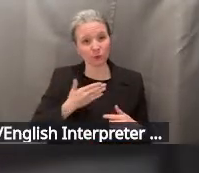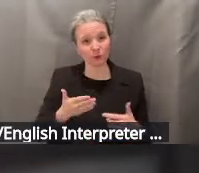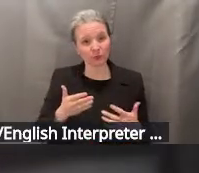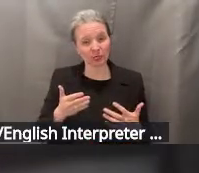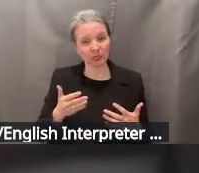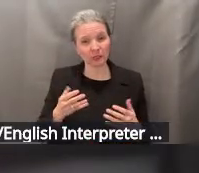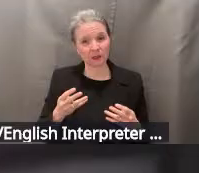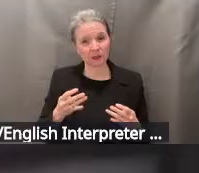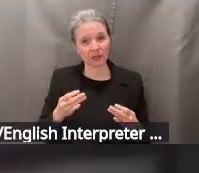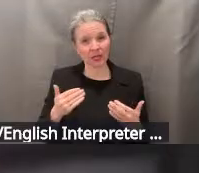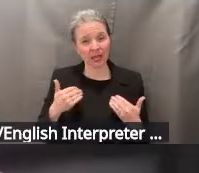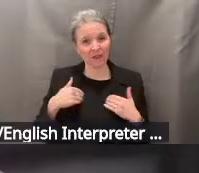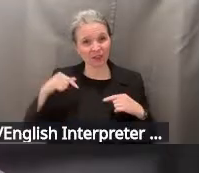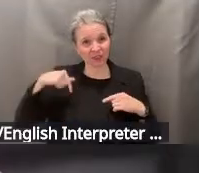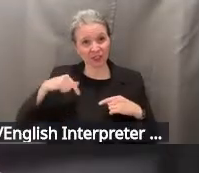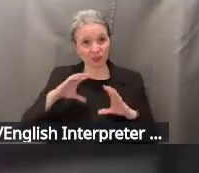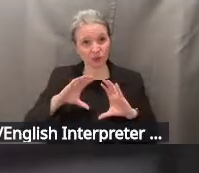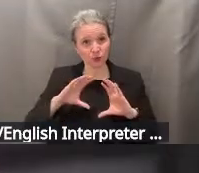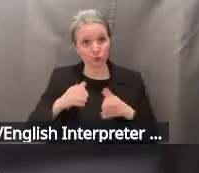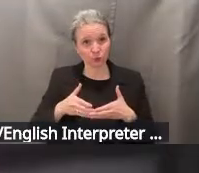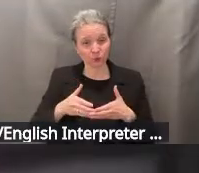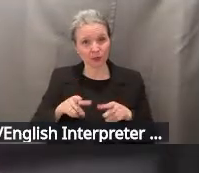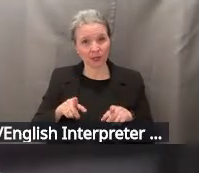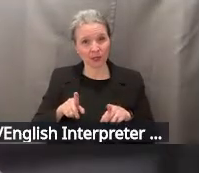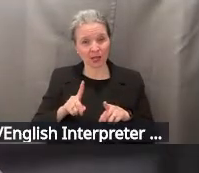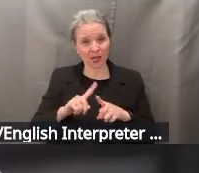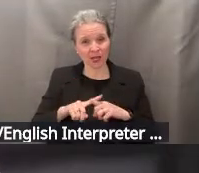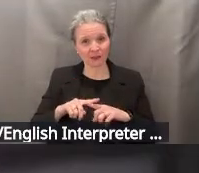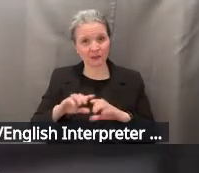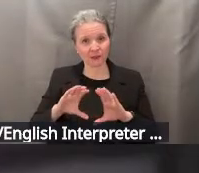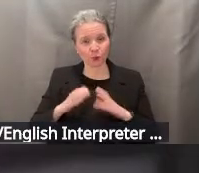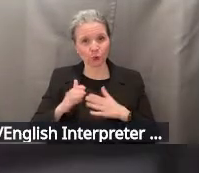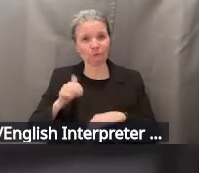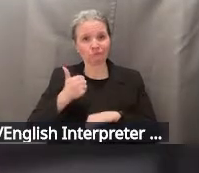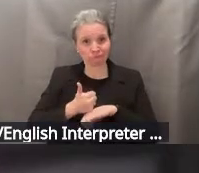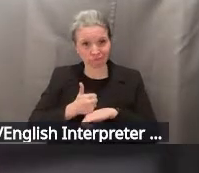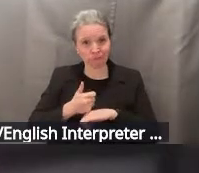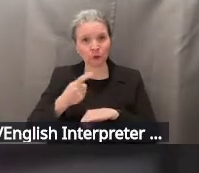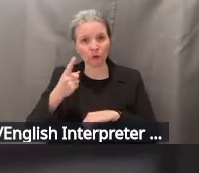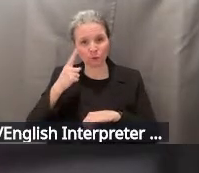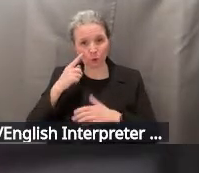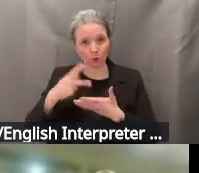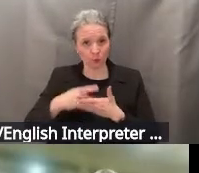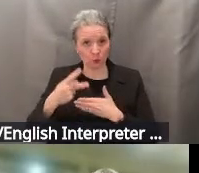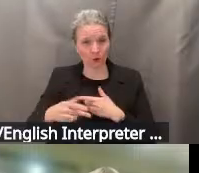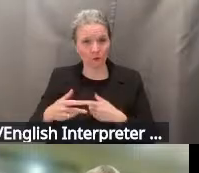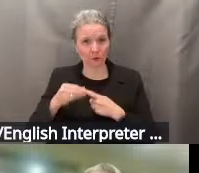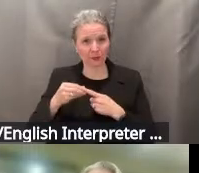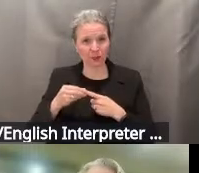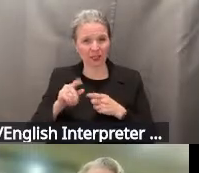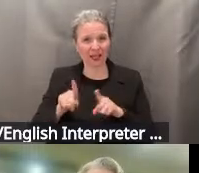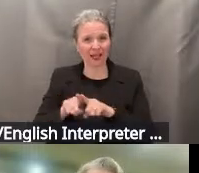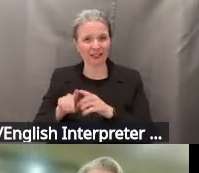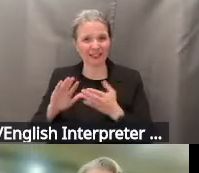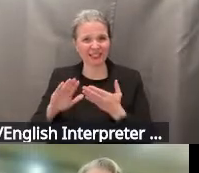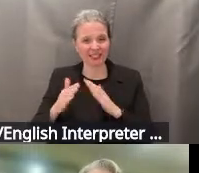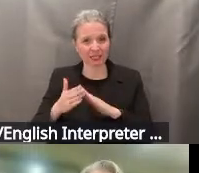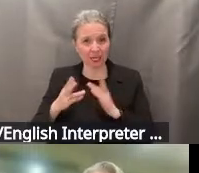having these groups as a steadfast group for the city, for the program, especially as the city has